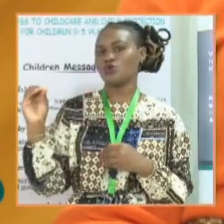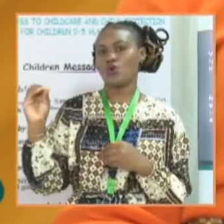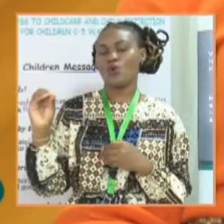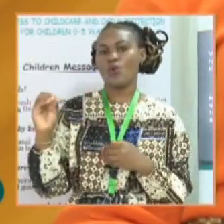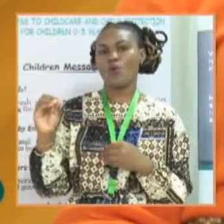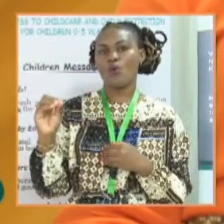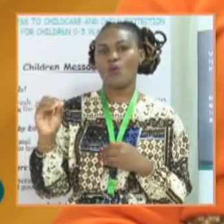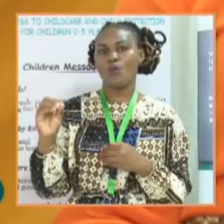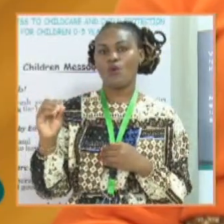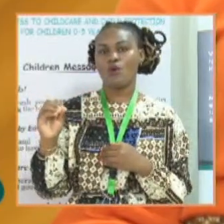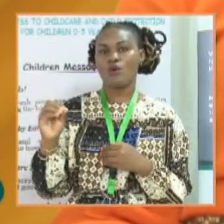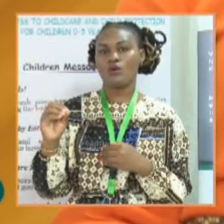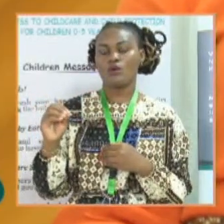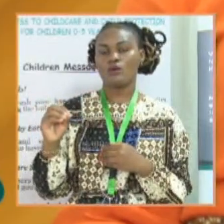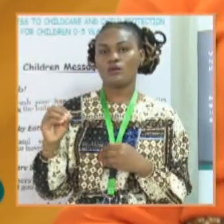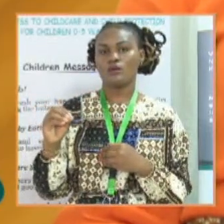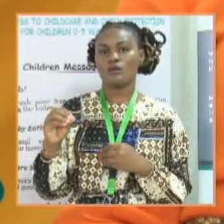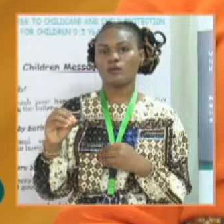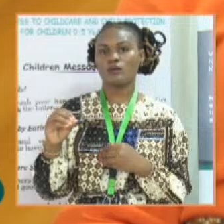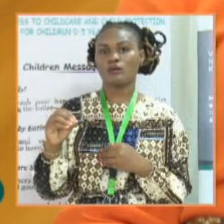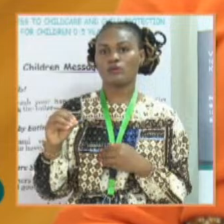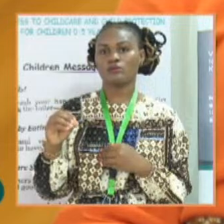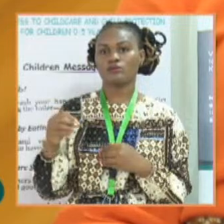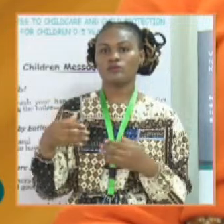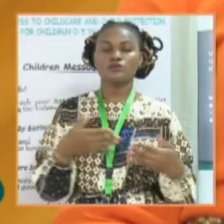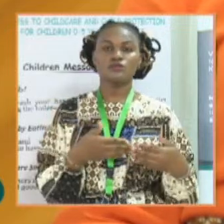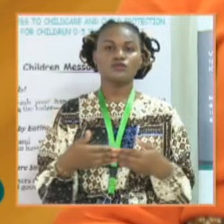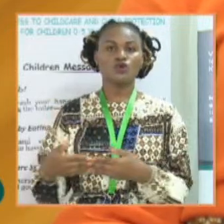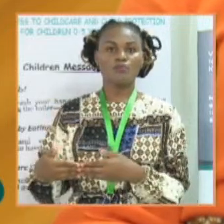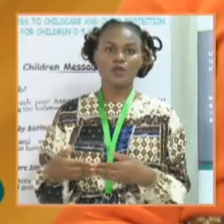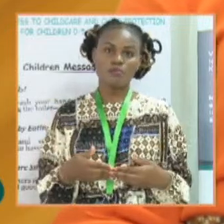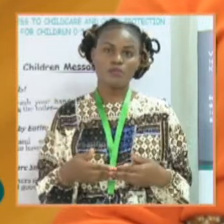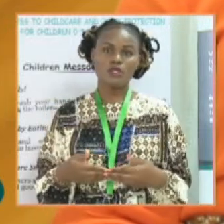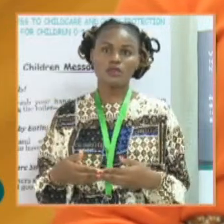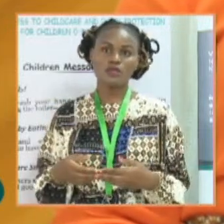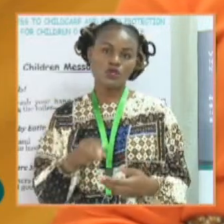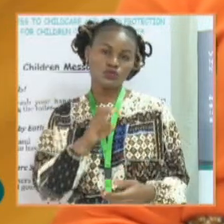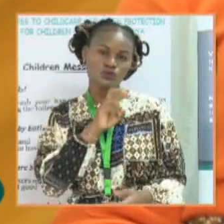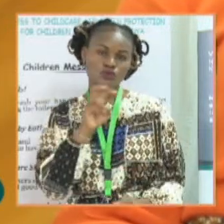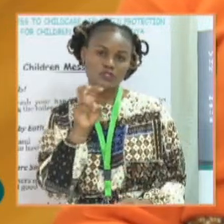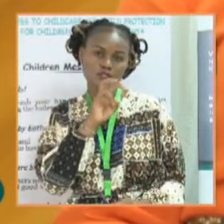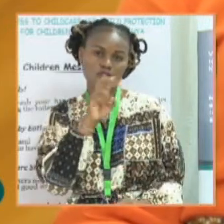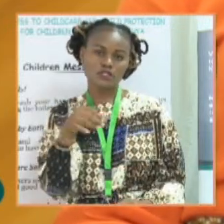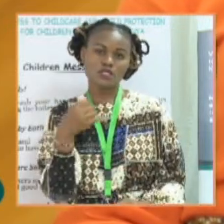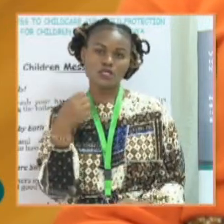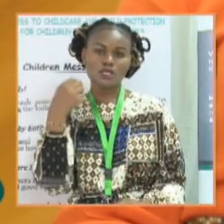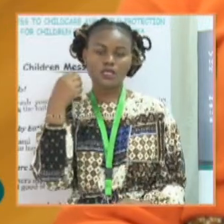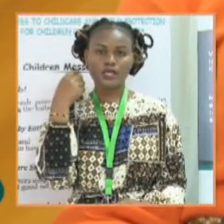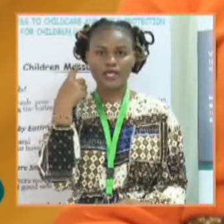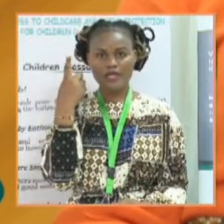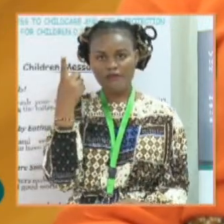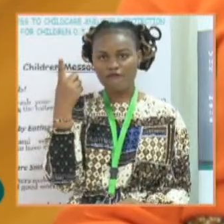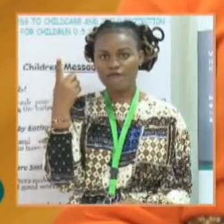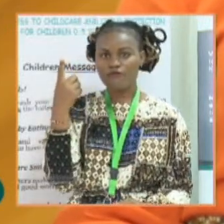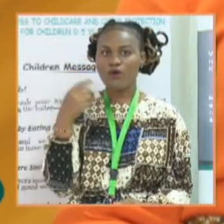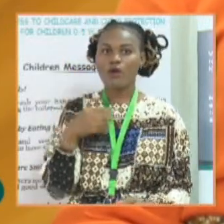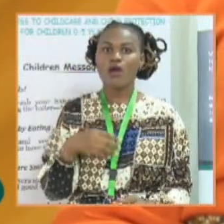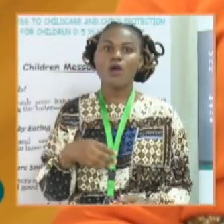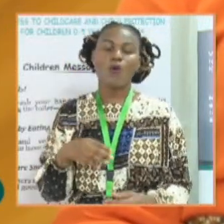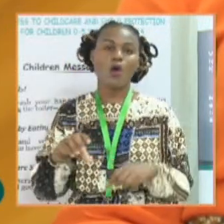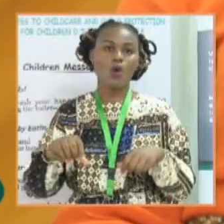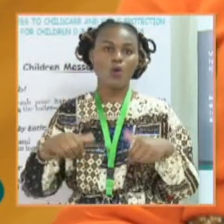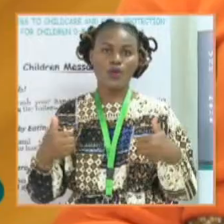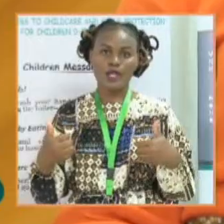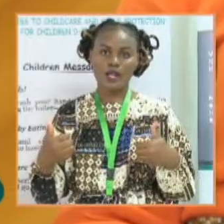say whether children are developmentally on track, you must assess the development of those children. So our study did not focus